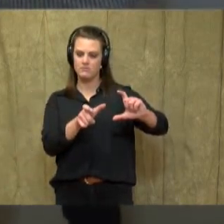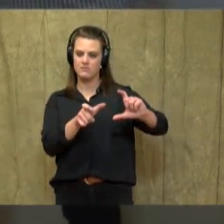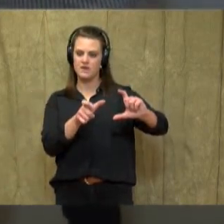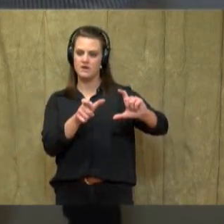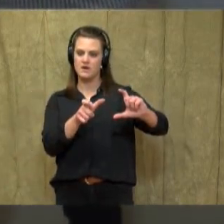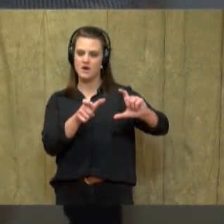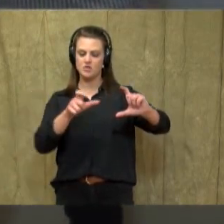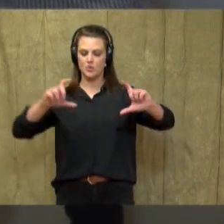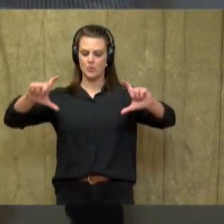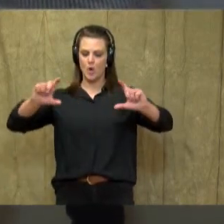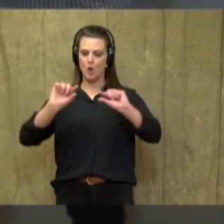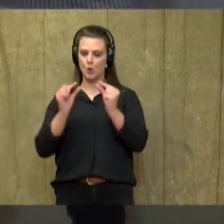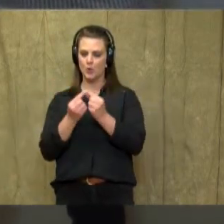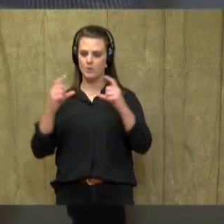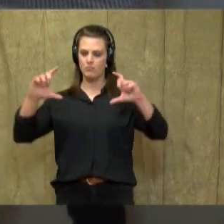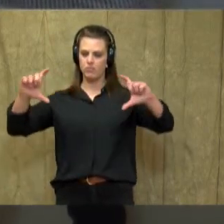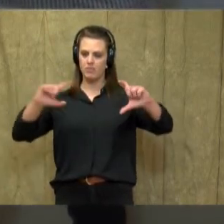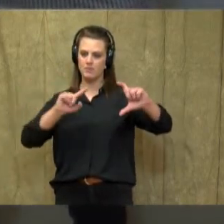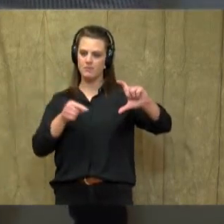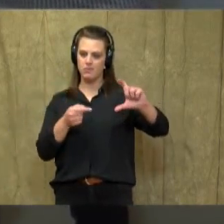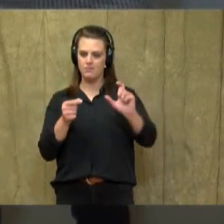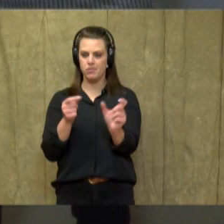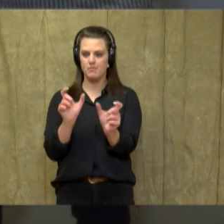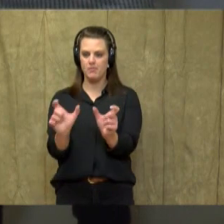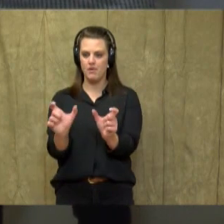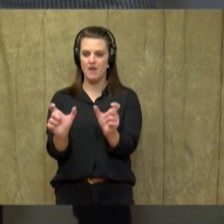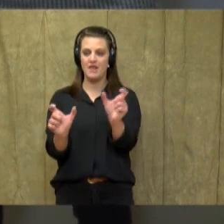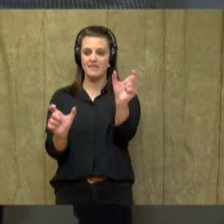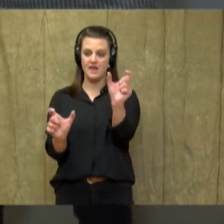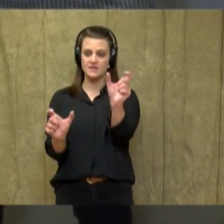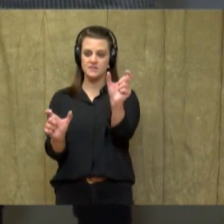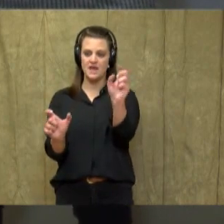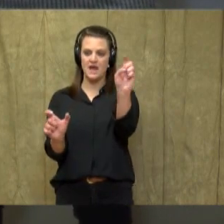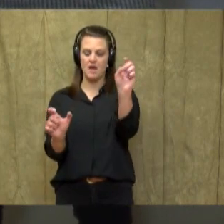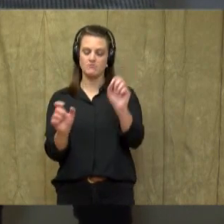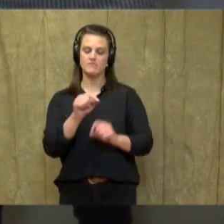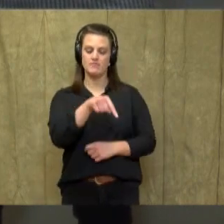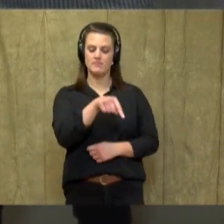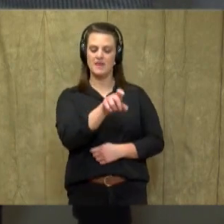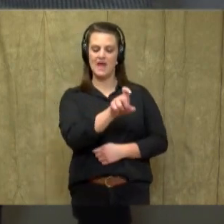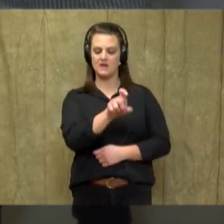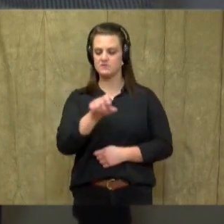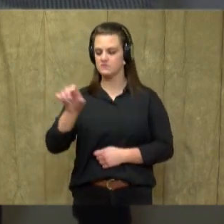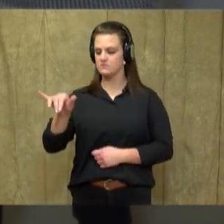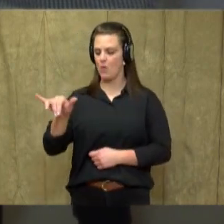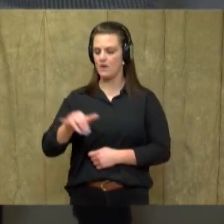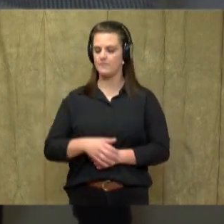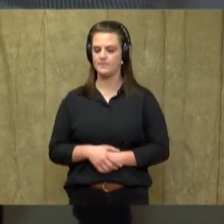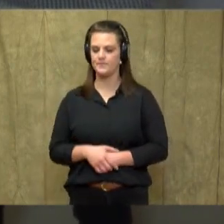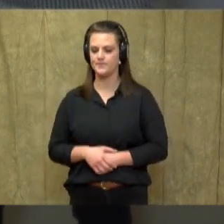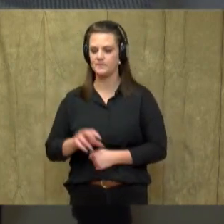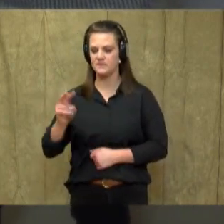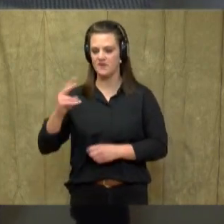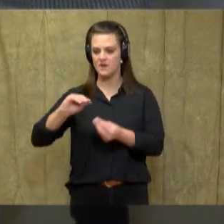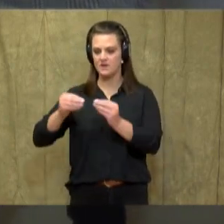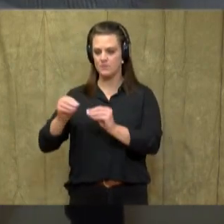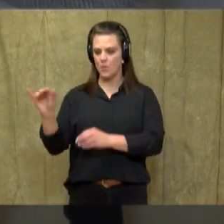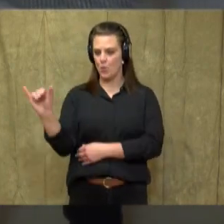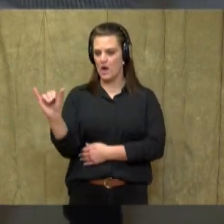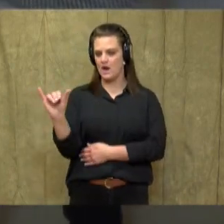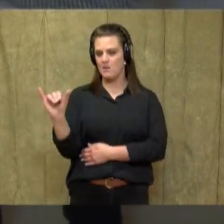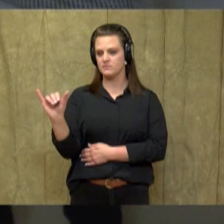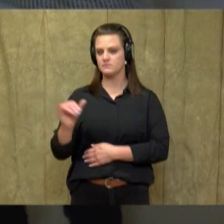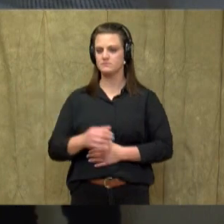in our group of our ordered pair will always be the x coordinate. And then the second number is going to be the y